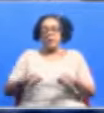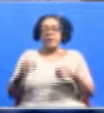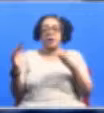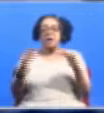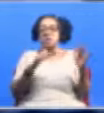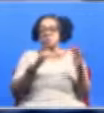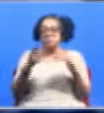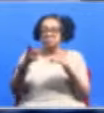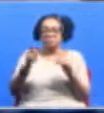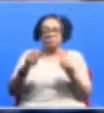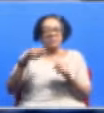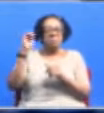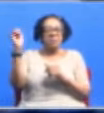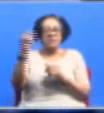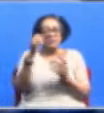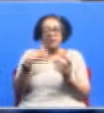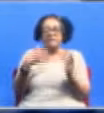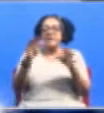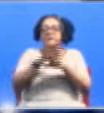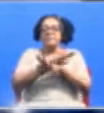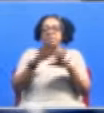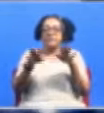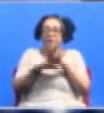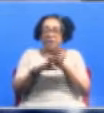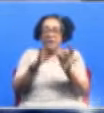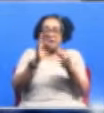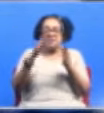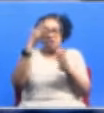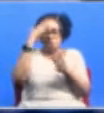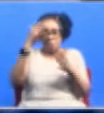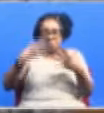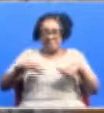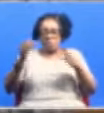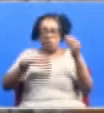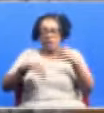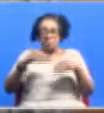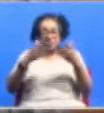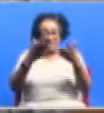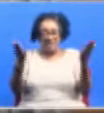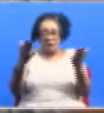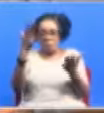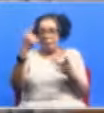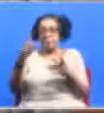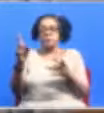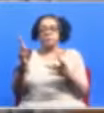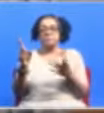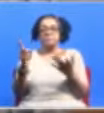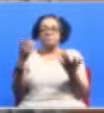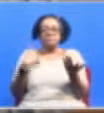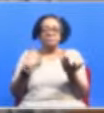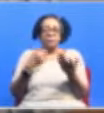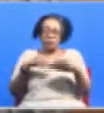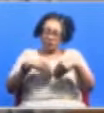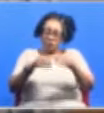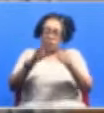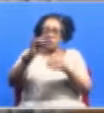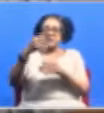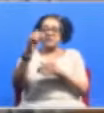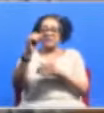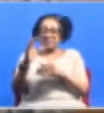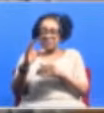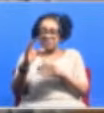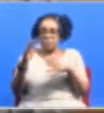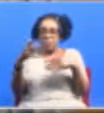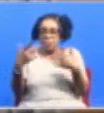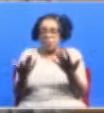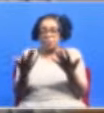his disposal. And if he knows these people who are corrupt, why doesn't he go through the channel of the JSC and maybe fill that case